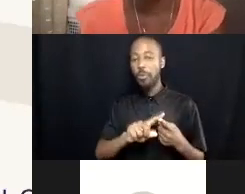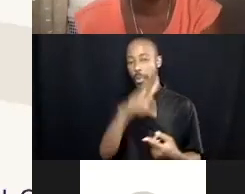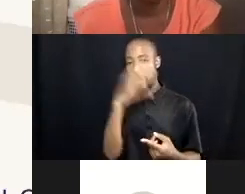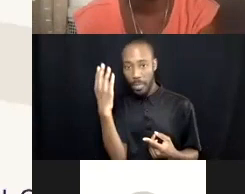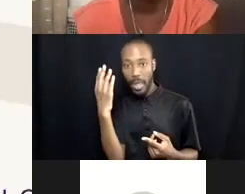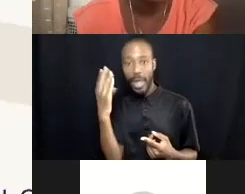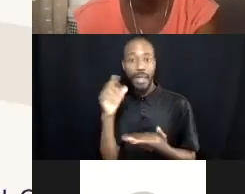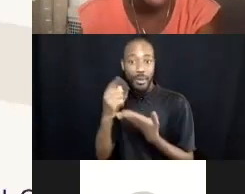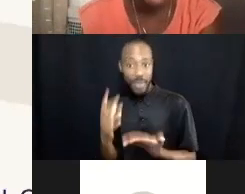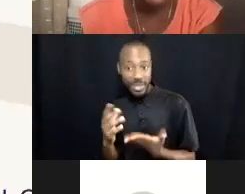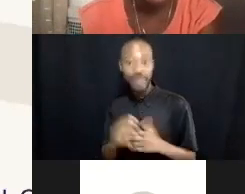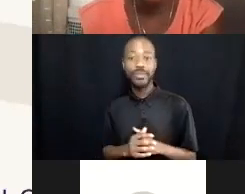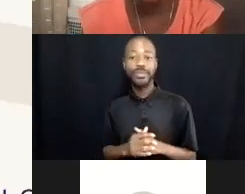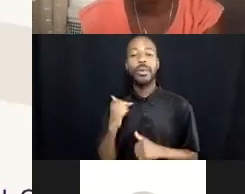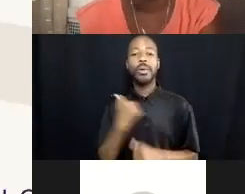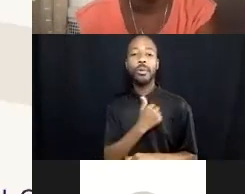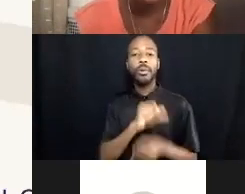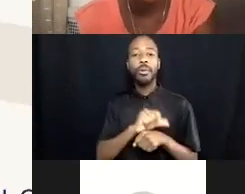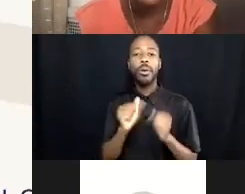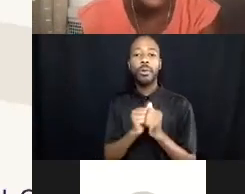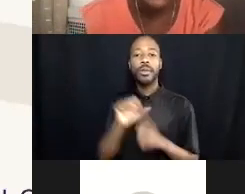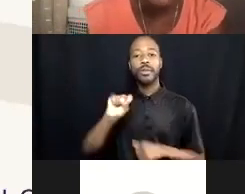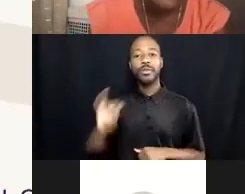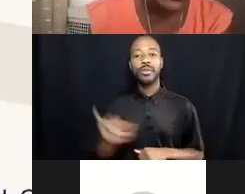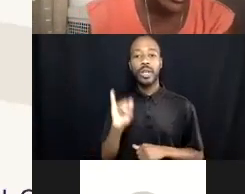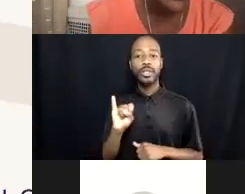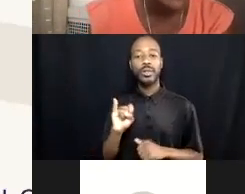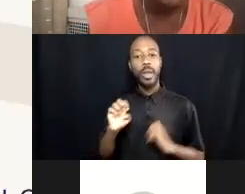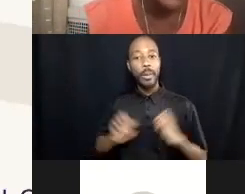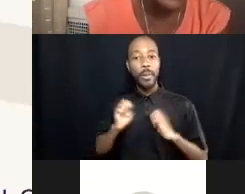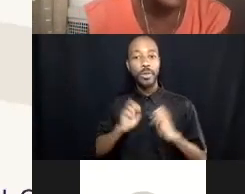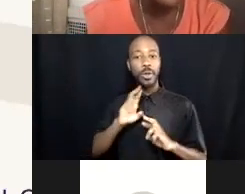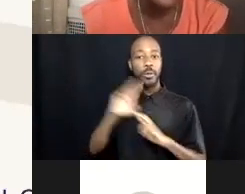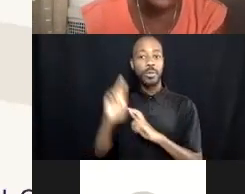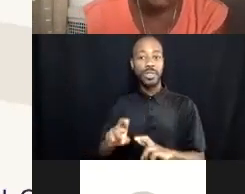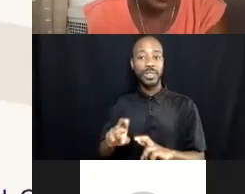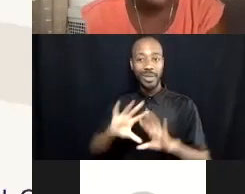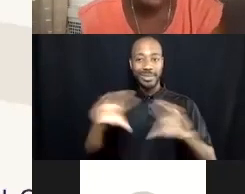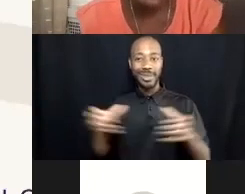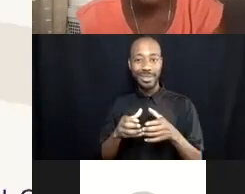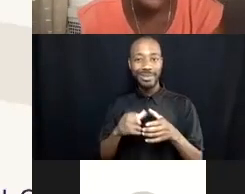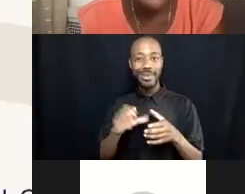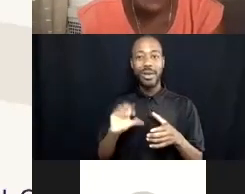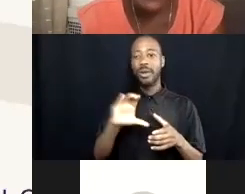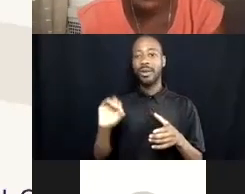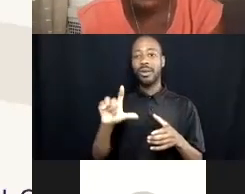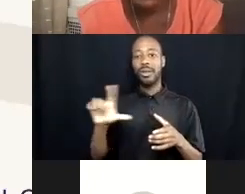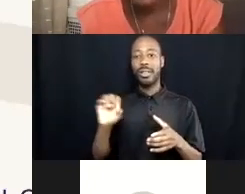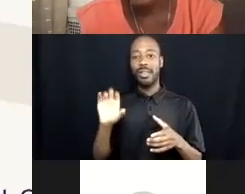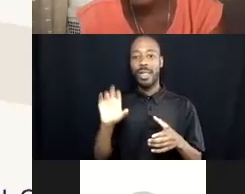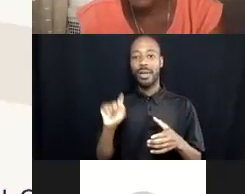working with the Social Justice Emotional Response Collective. That is a group led by Rhea